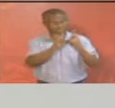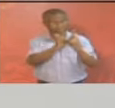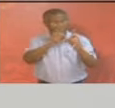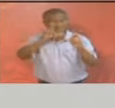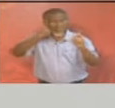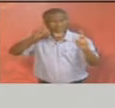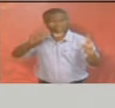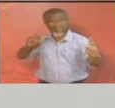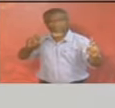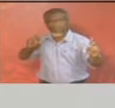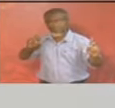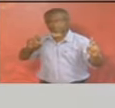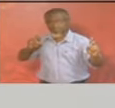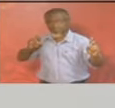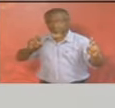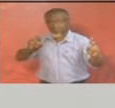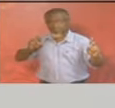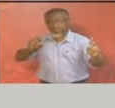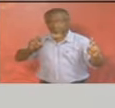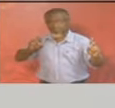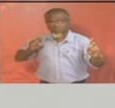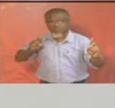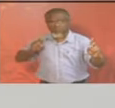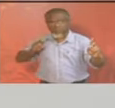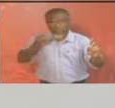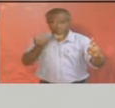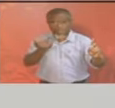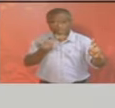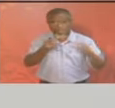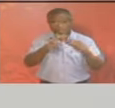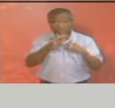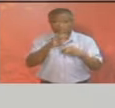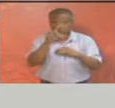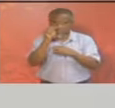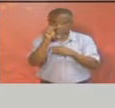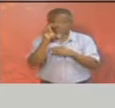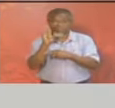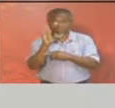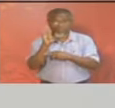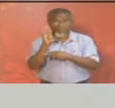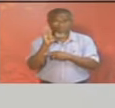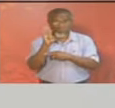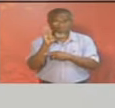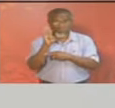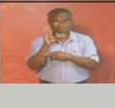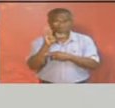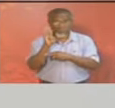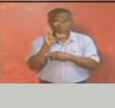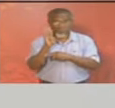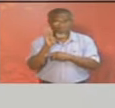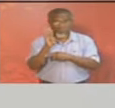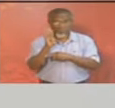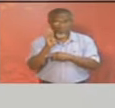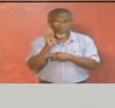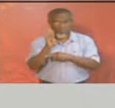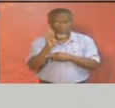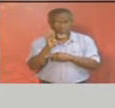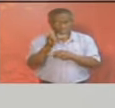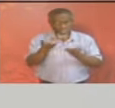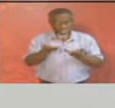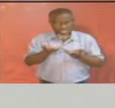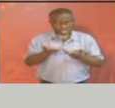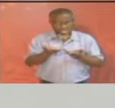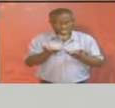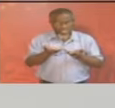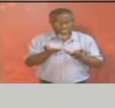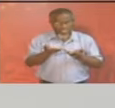your distance. Now, with respect to tuberculosis, the size of the general TB population would actually best